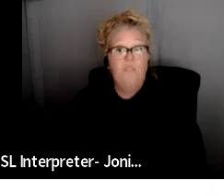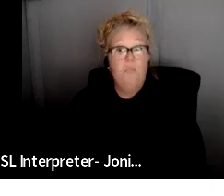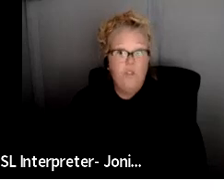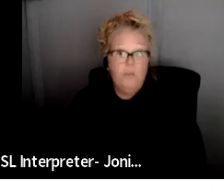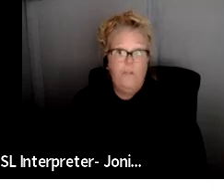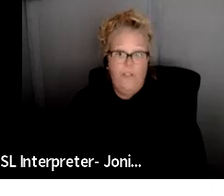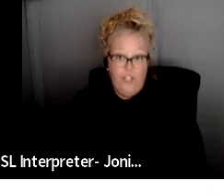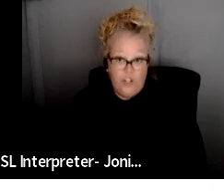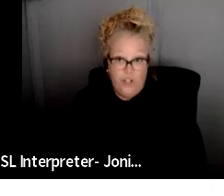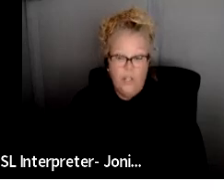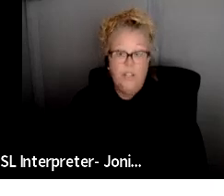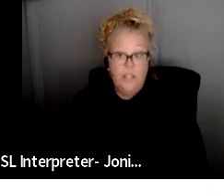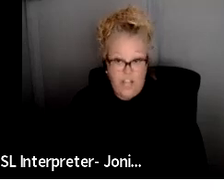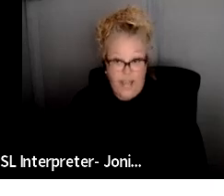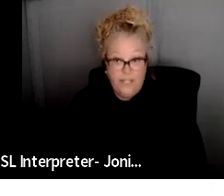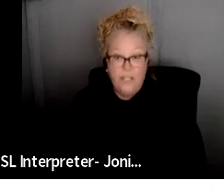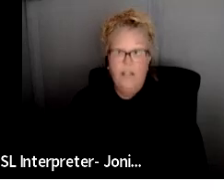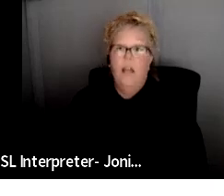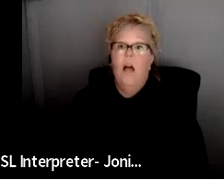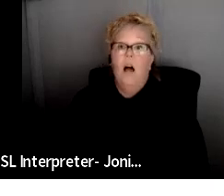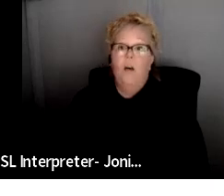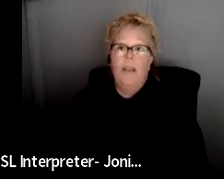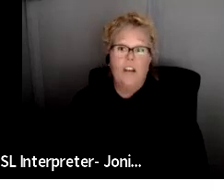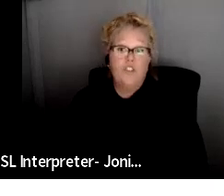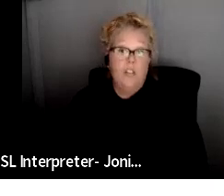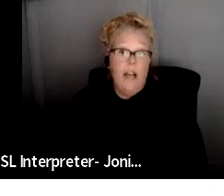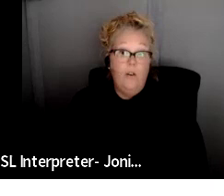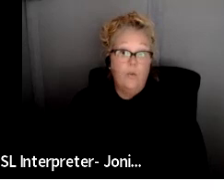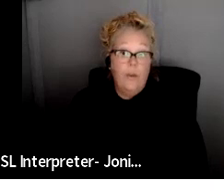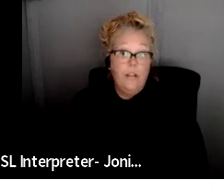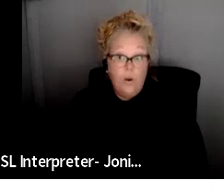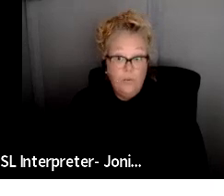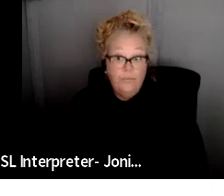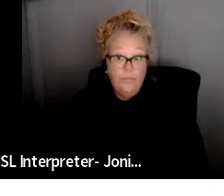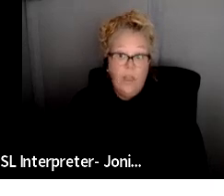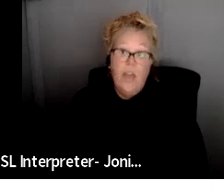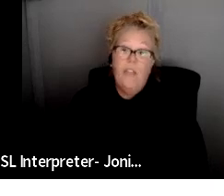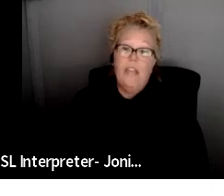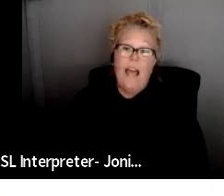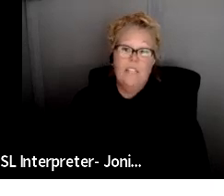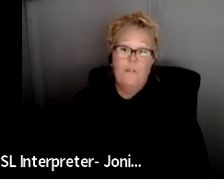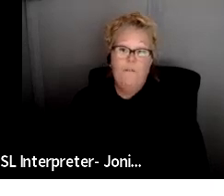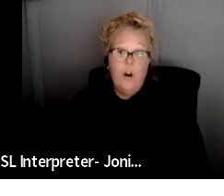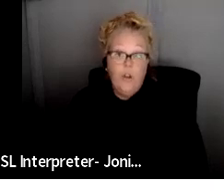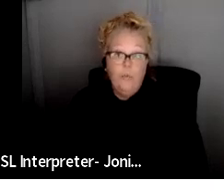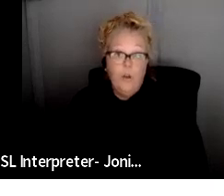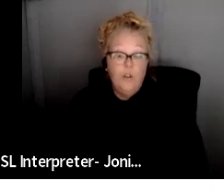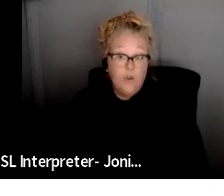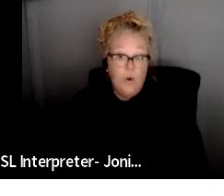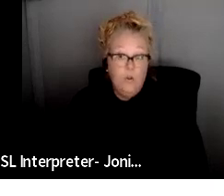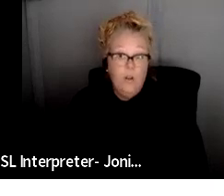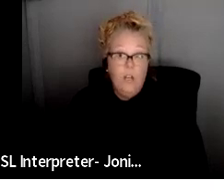they have multiple features, such as an extra loud ringtone. It has